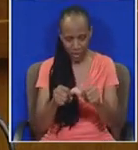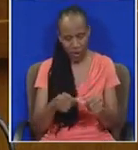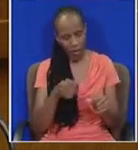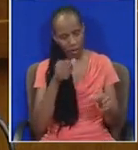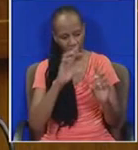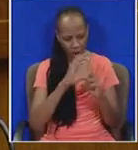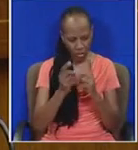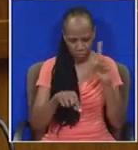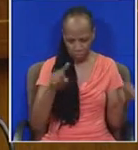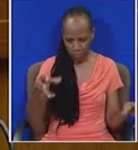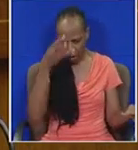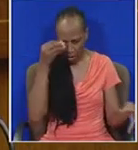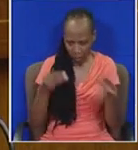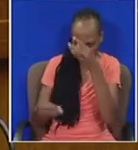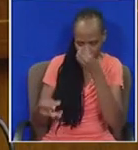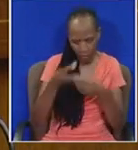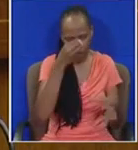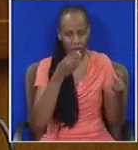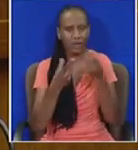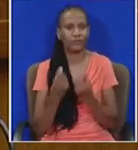another over time.